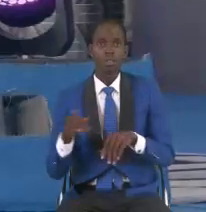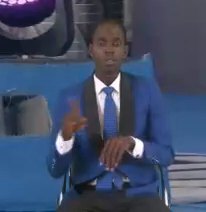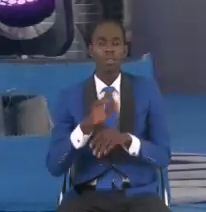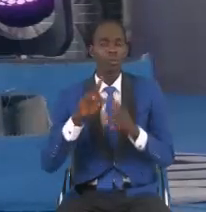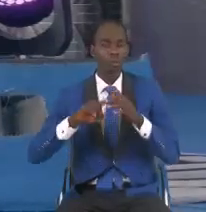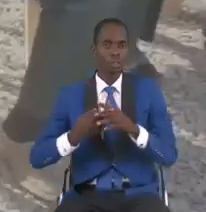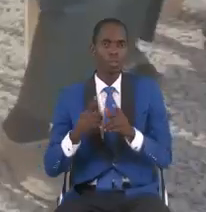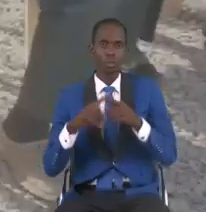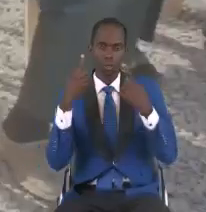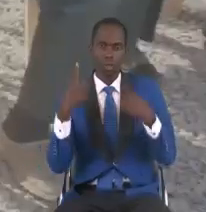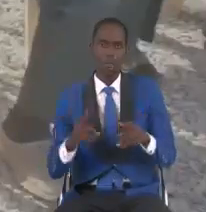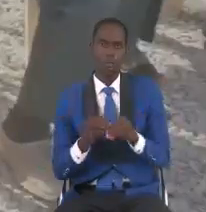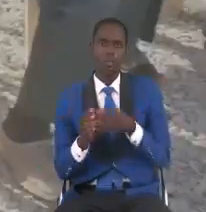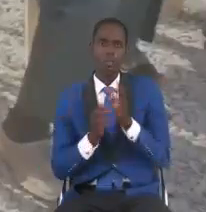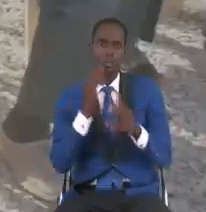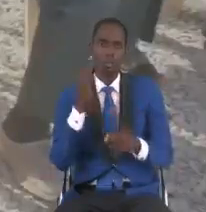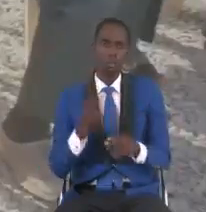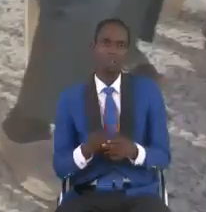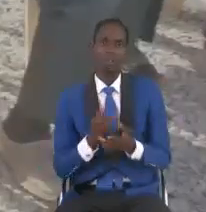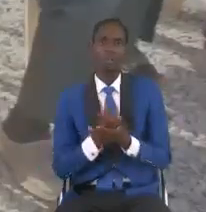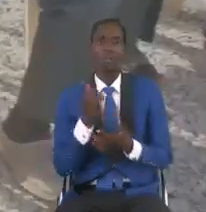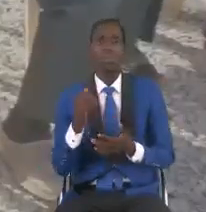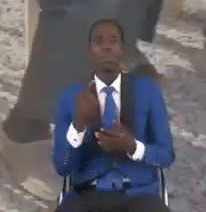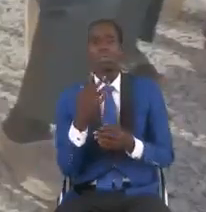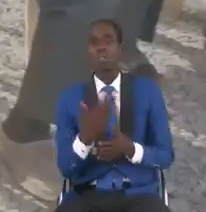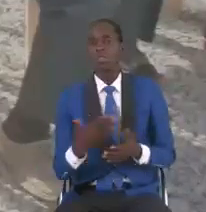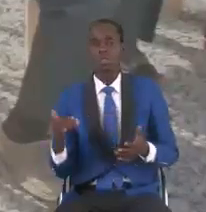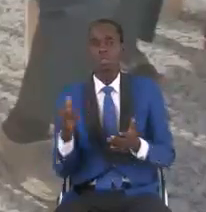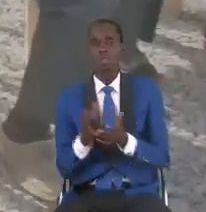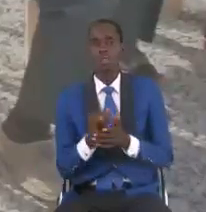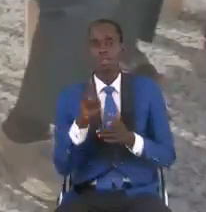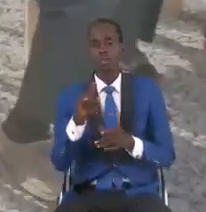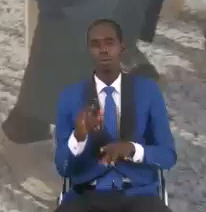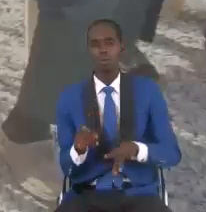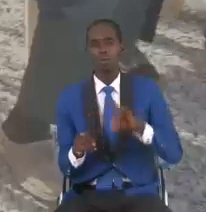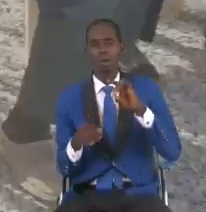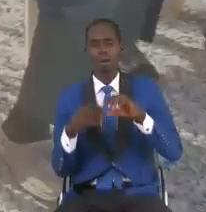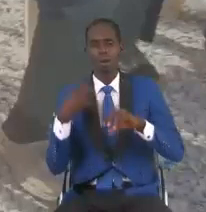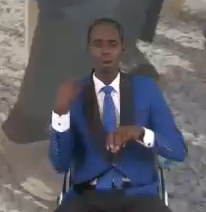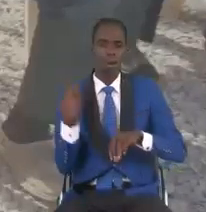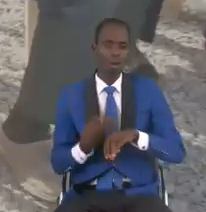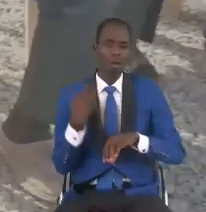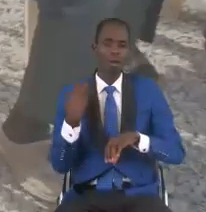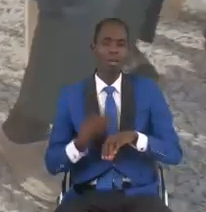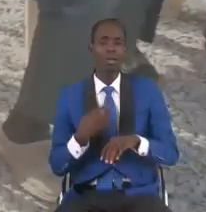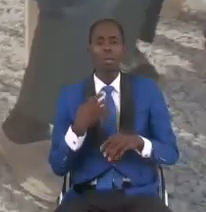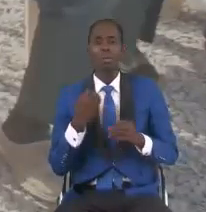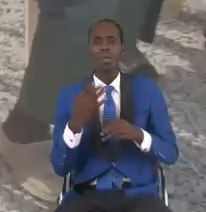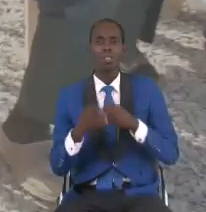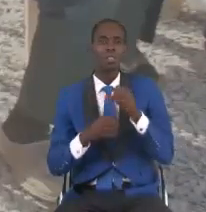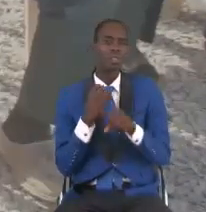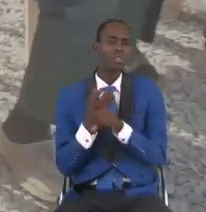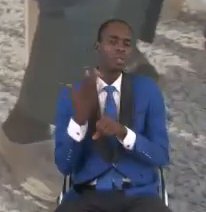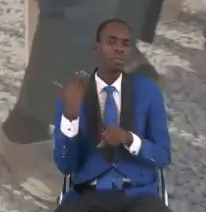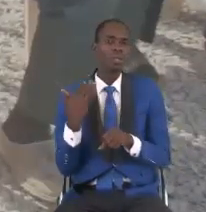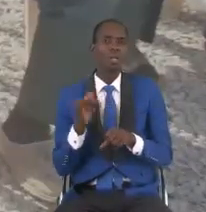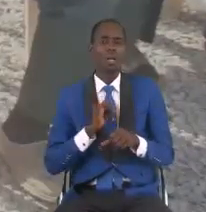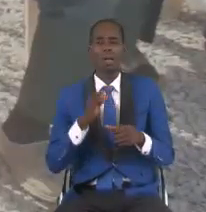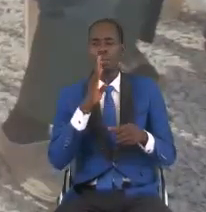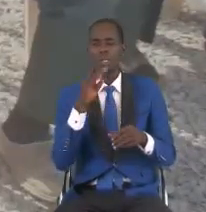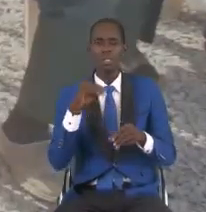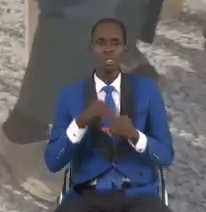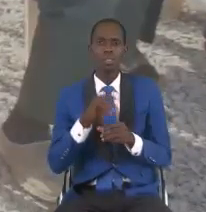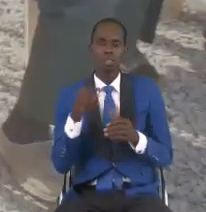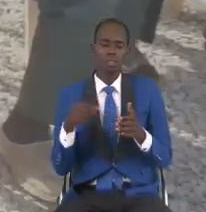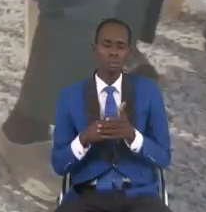happen. Amen. The things you found difficult, all those many years, you say, I've been in ministry for a number